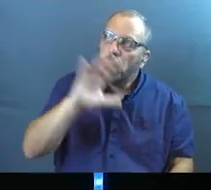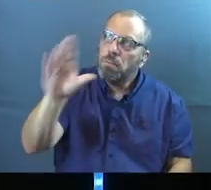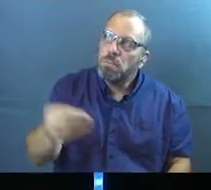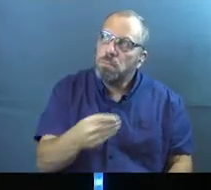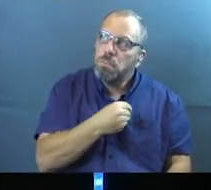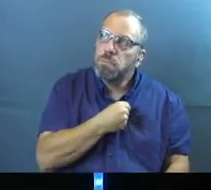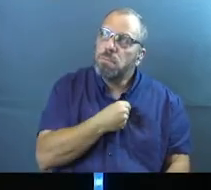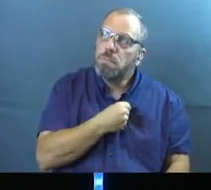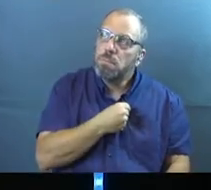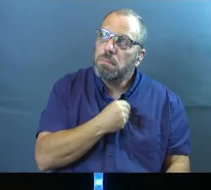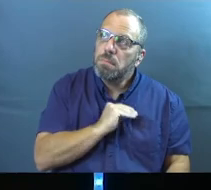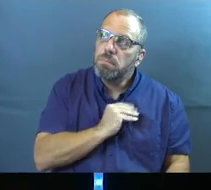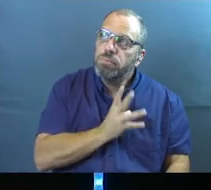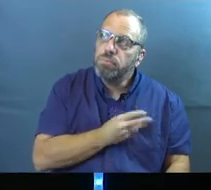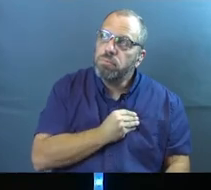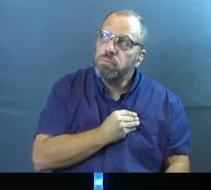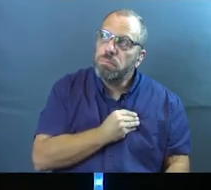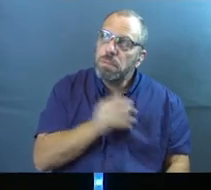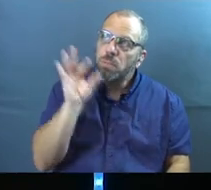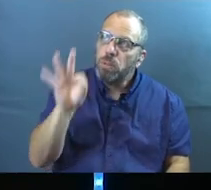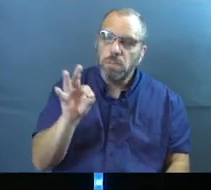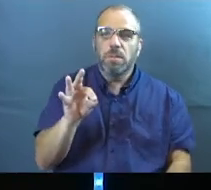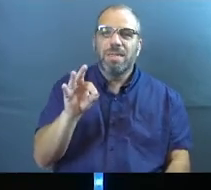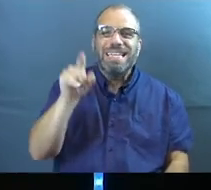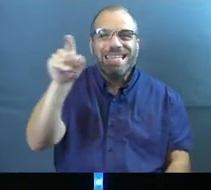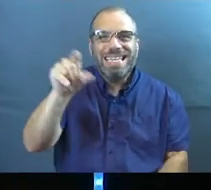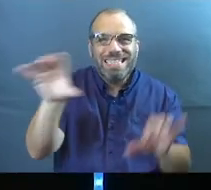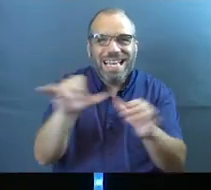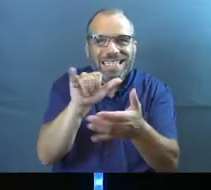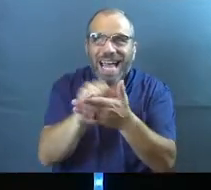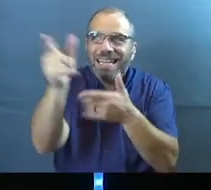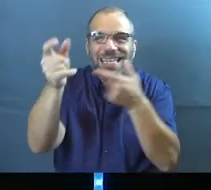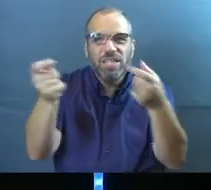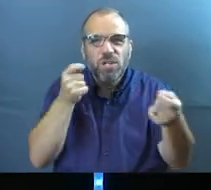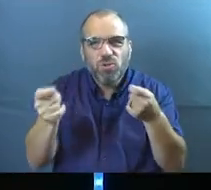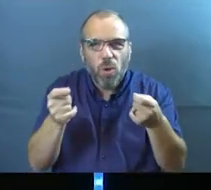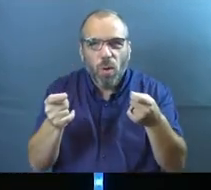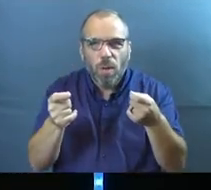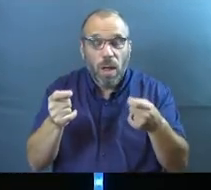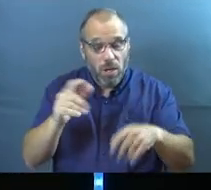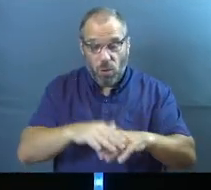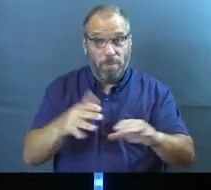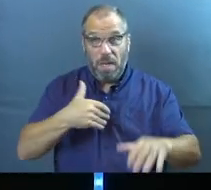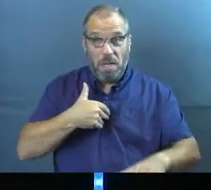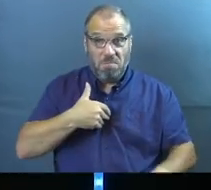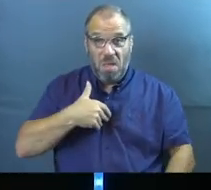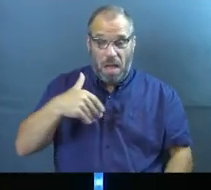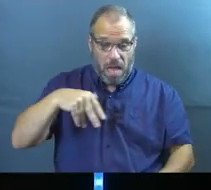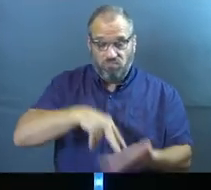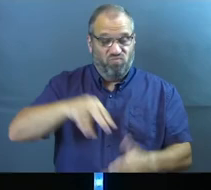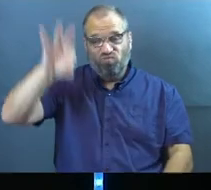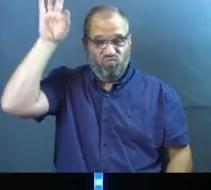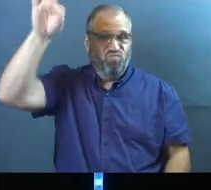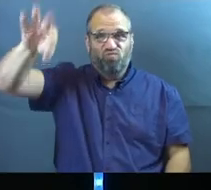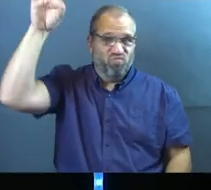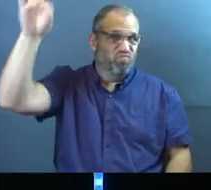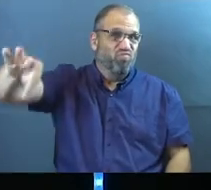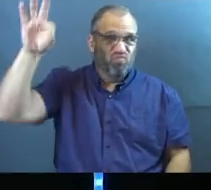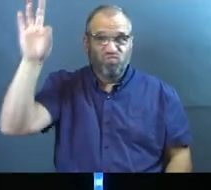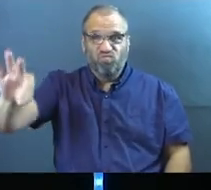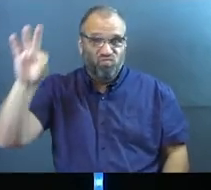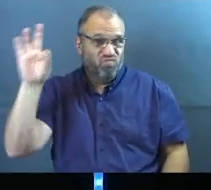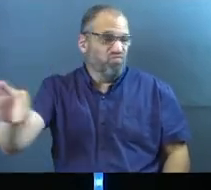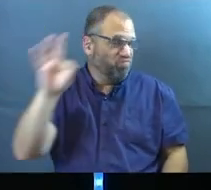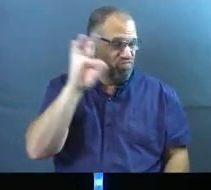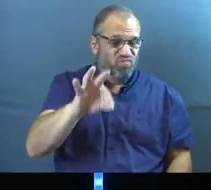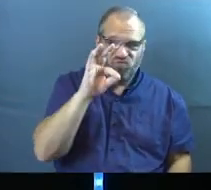I love it. Because he's in control. He just does stuff. So I'm in the middle of this one sermon and